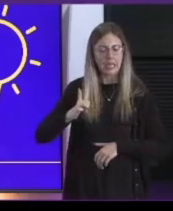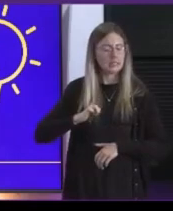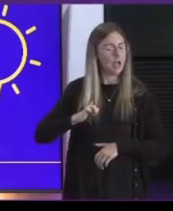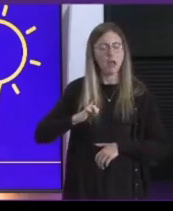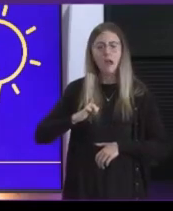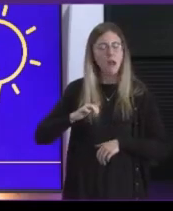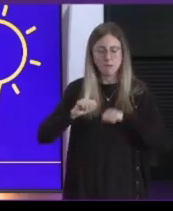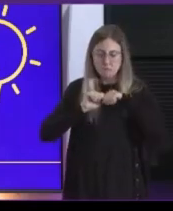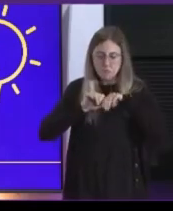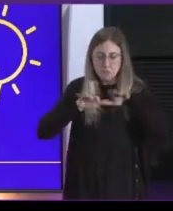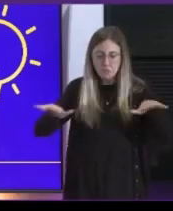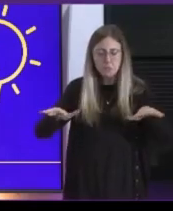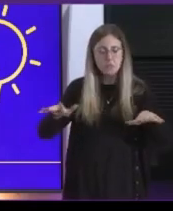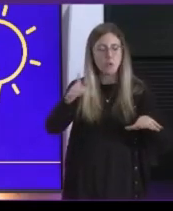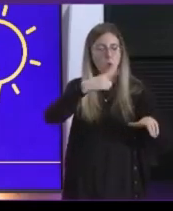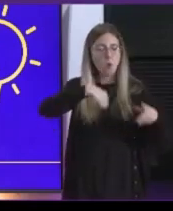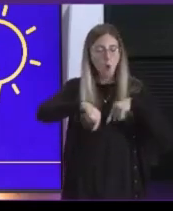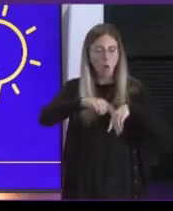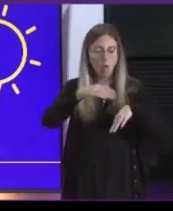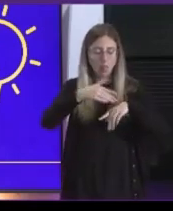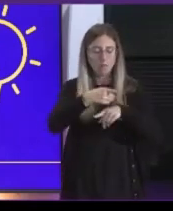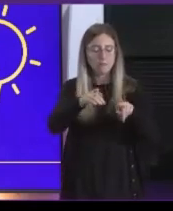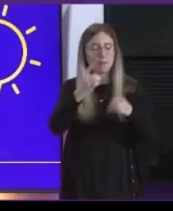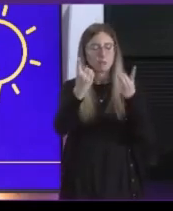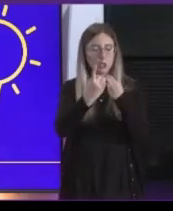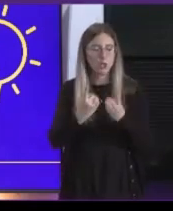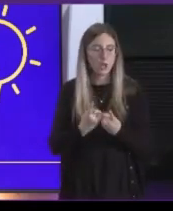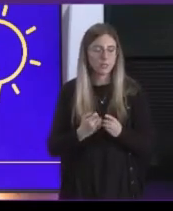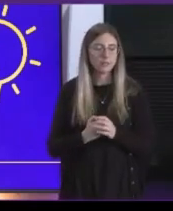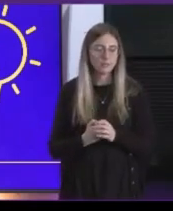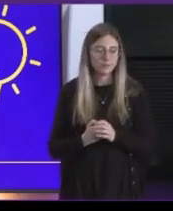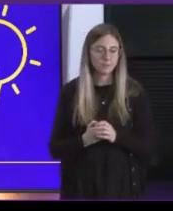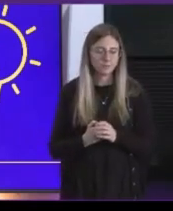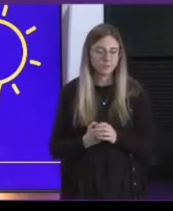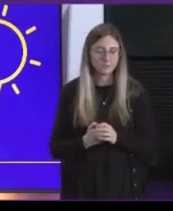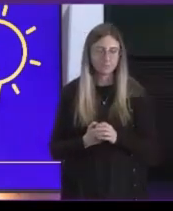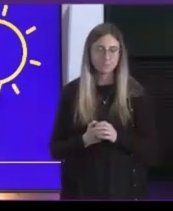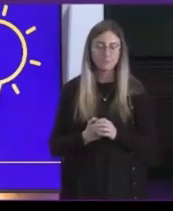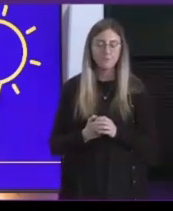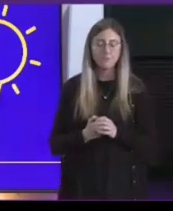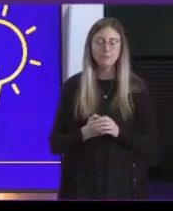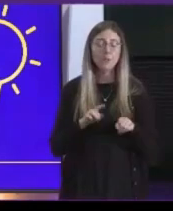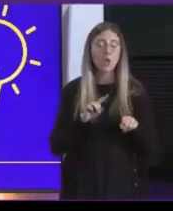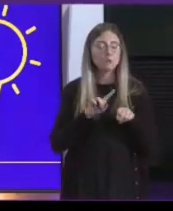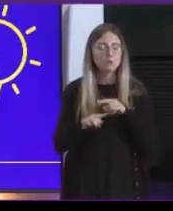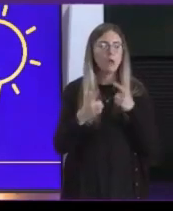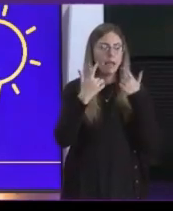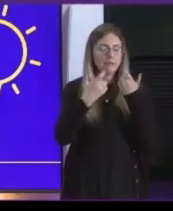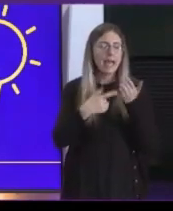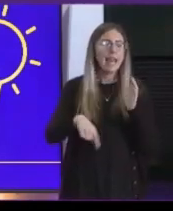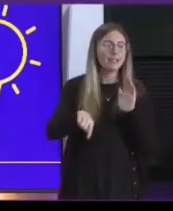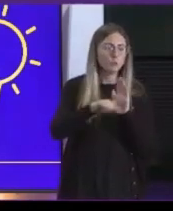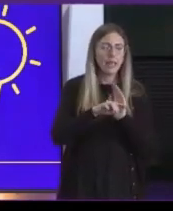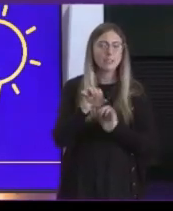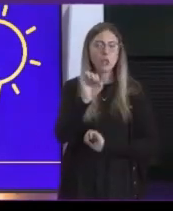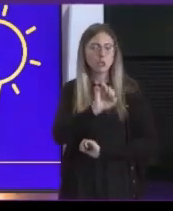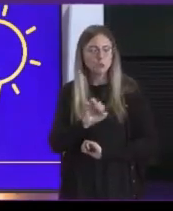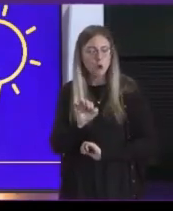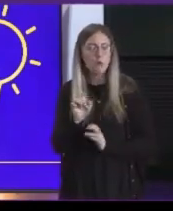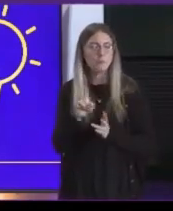all of our products. So that's why I'm looking at the legislation in Europe and in